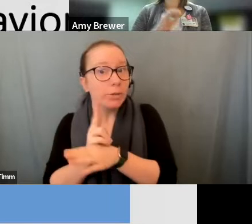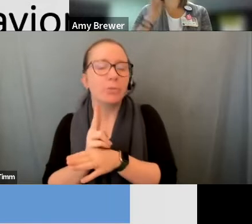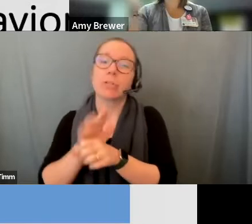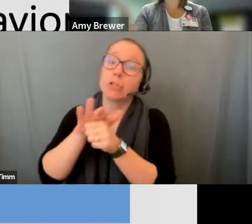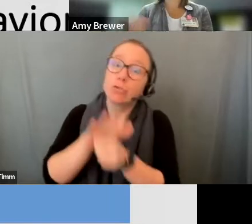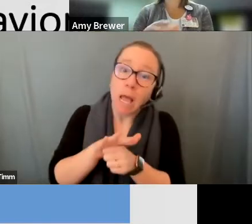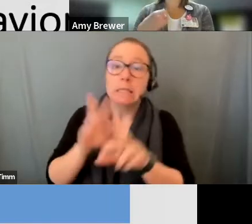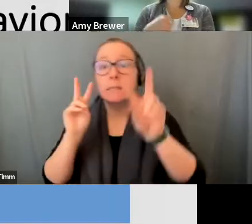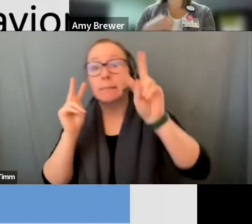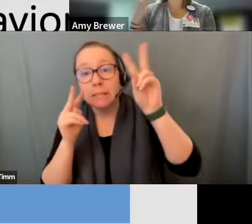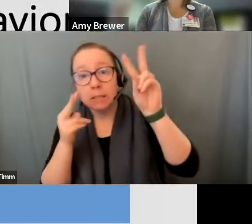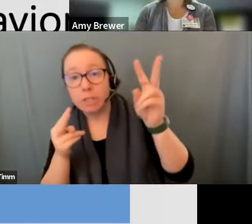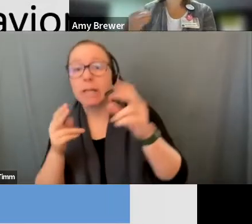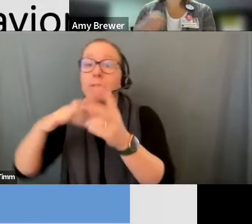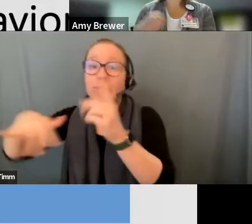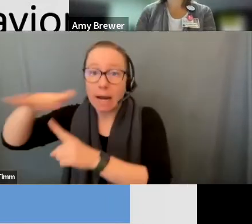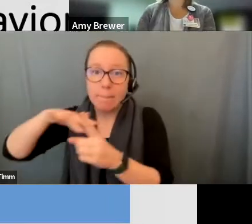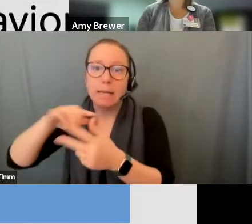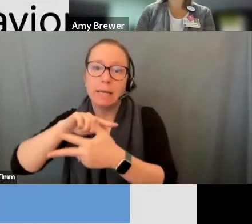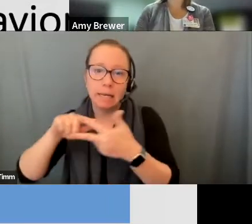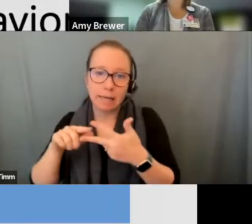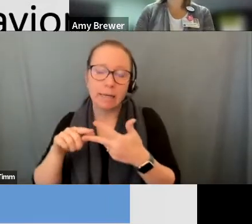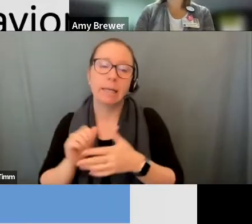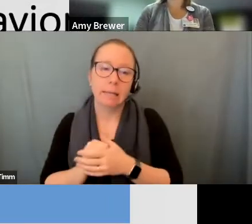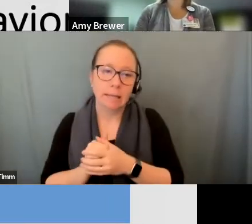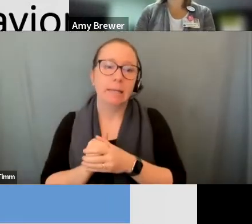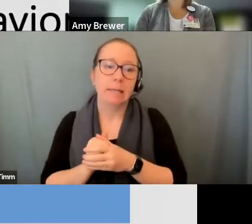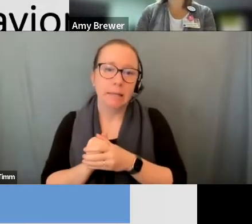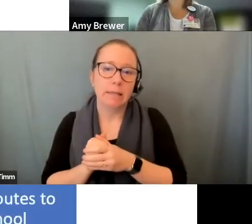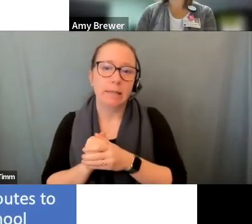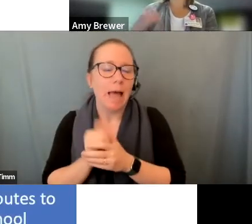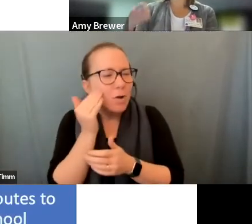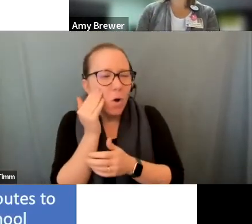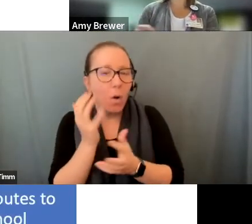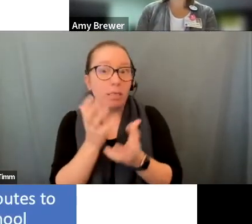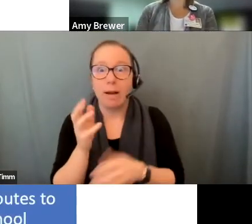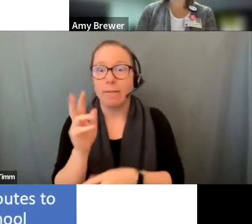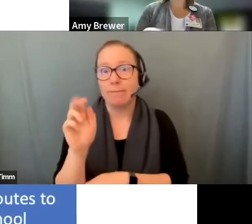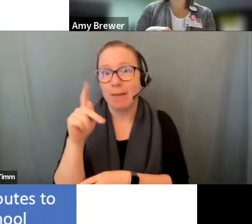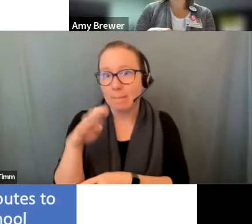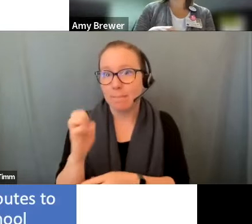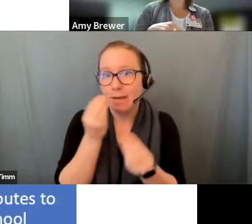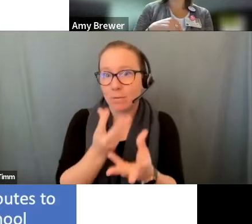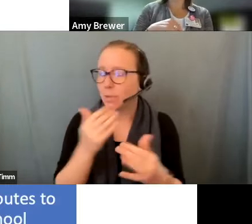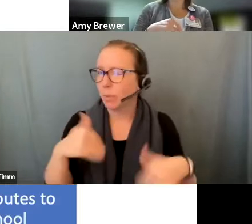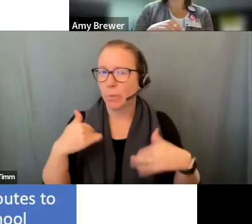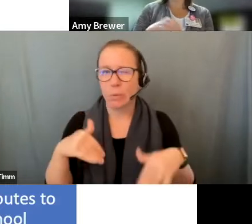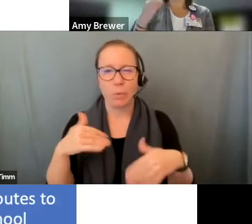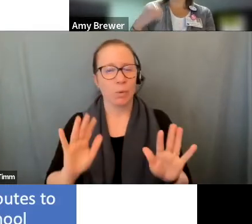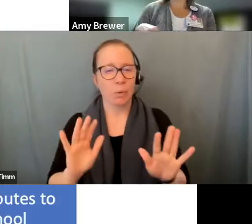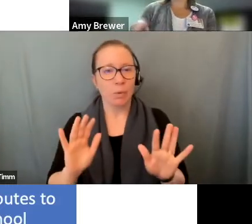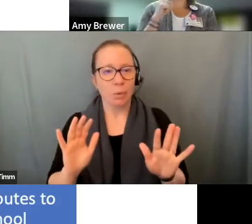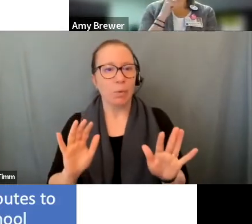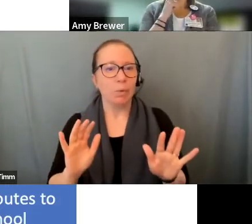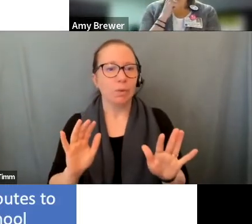this is the environment around you. I know you're getting a lot of information about vaping right now, but let's talk about what we really know.